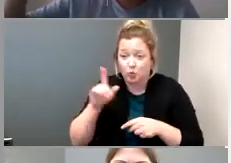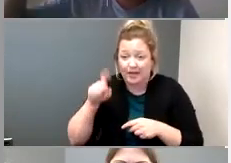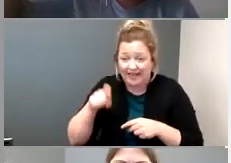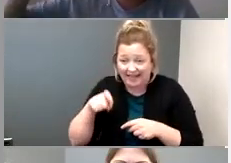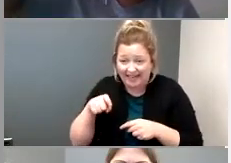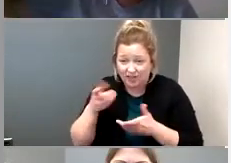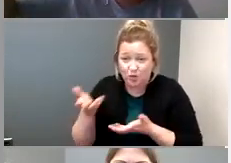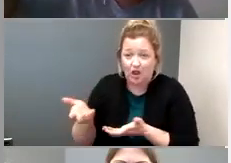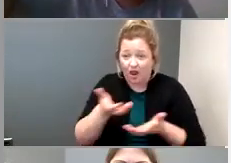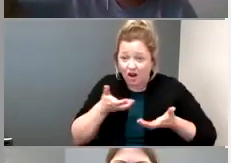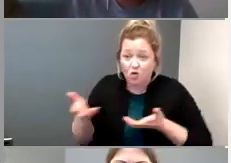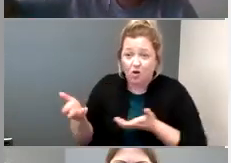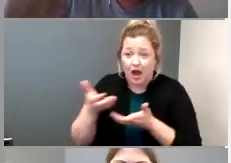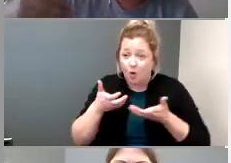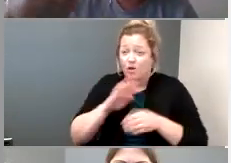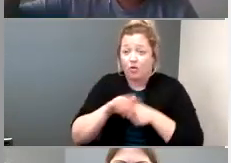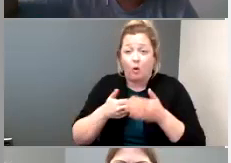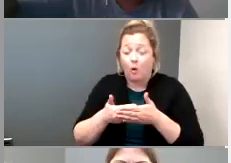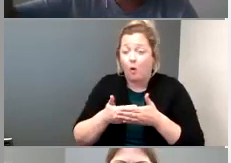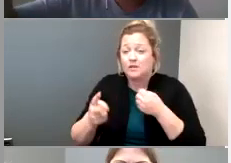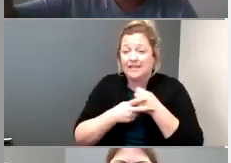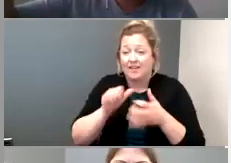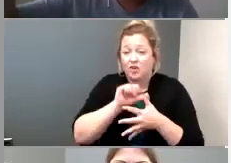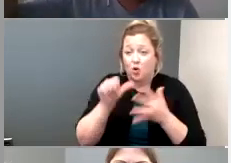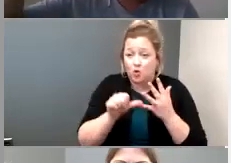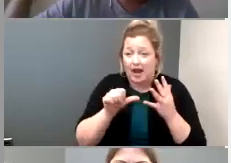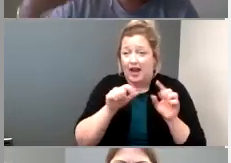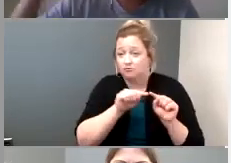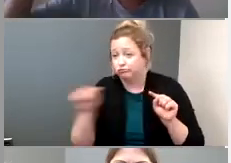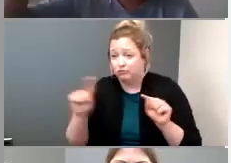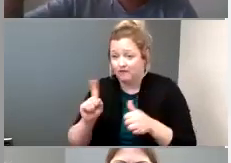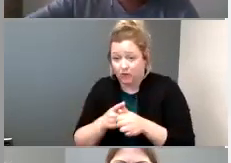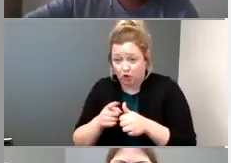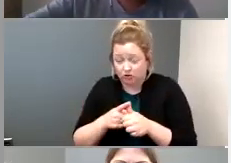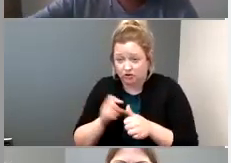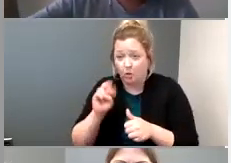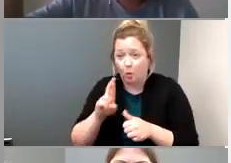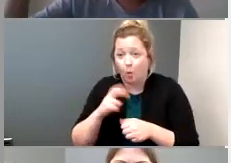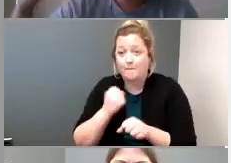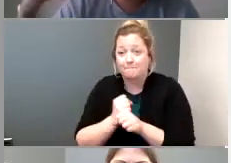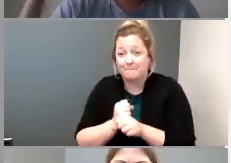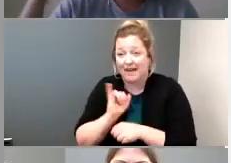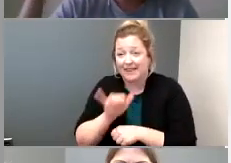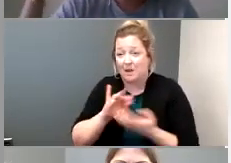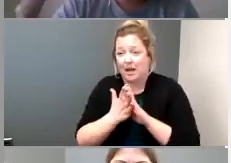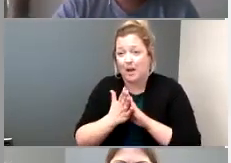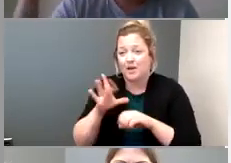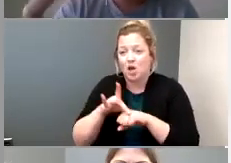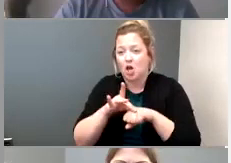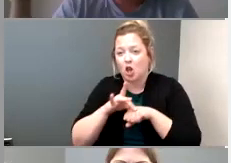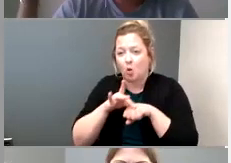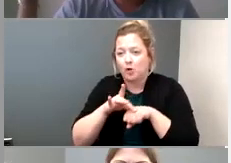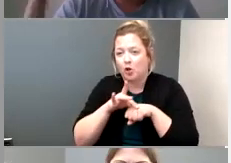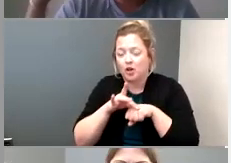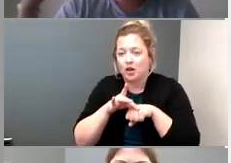saved array over all function calls, or you can make it a global variable. But if you make it a global variable, that contradicts the condition for a